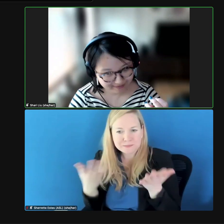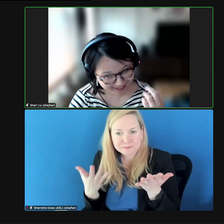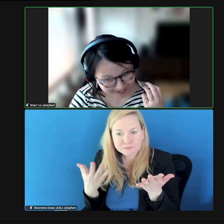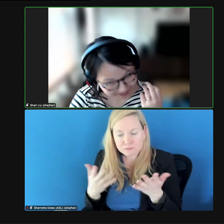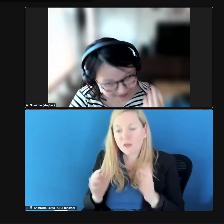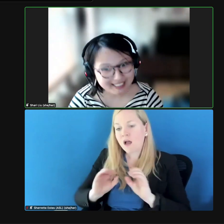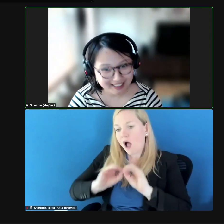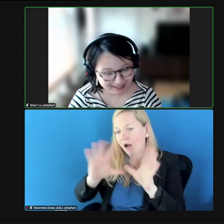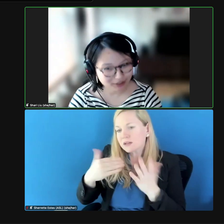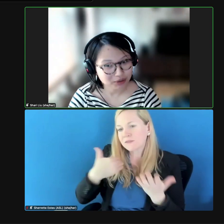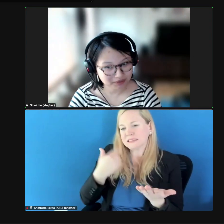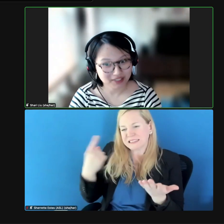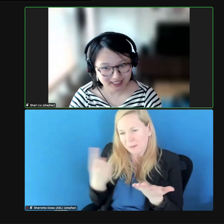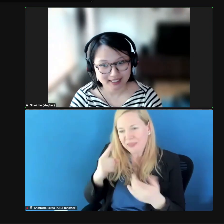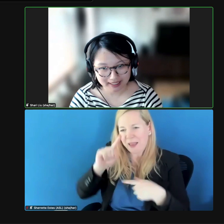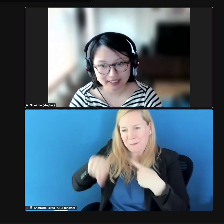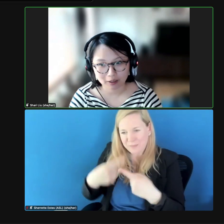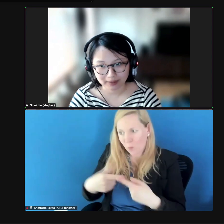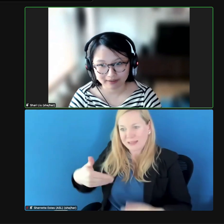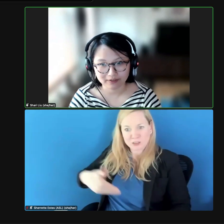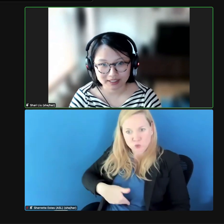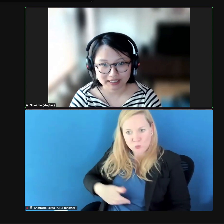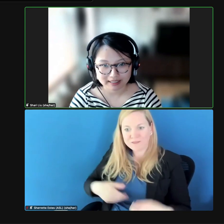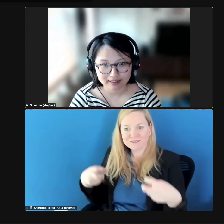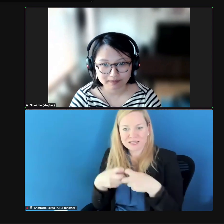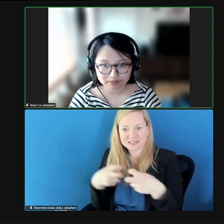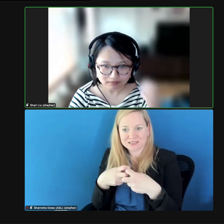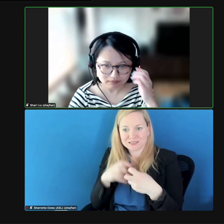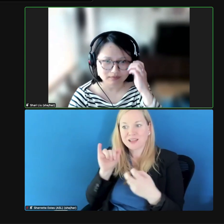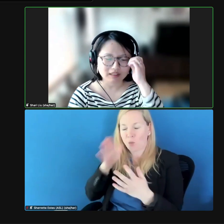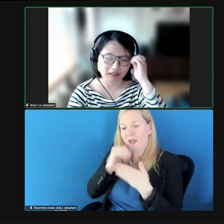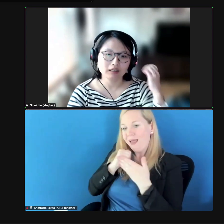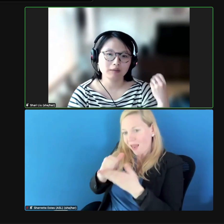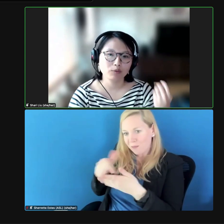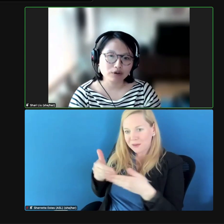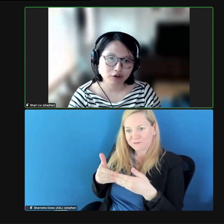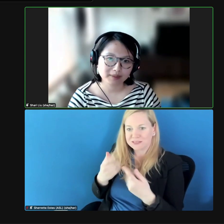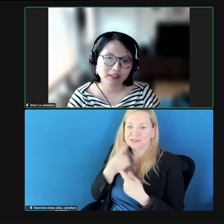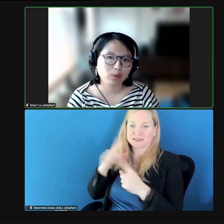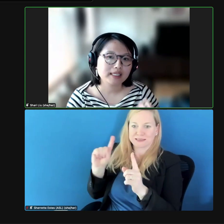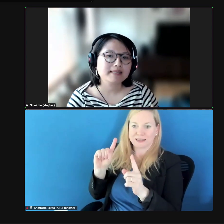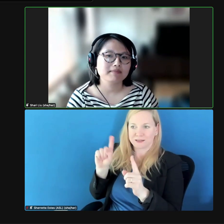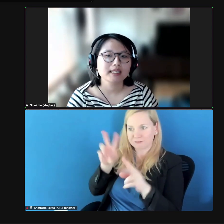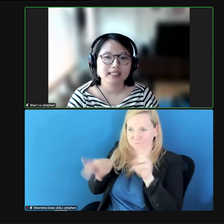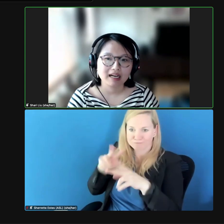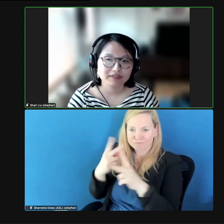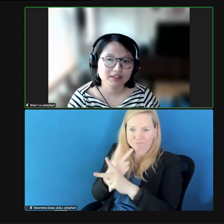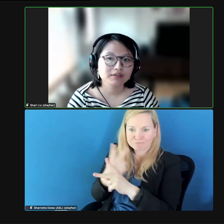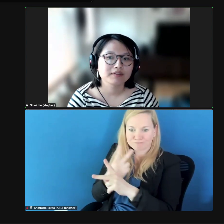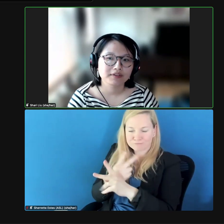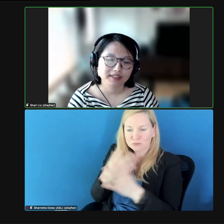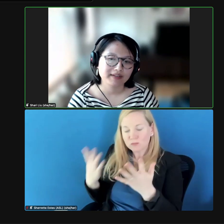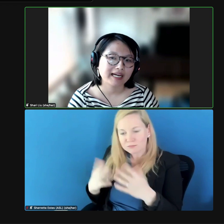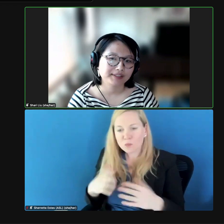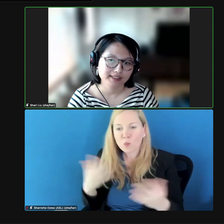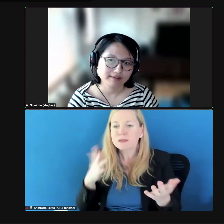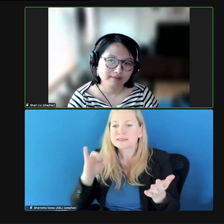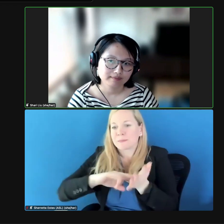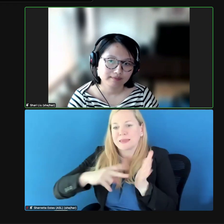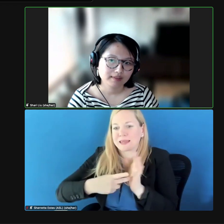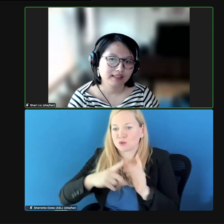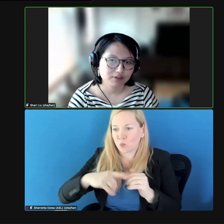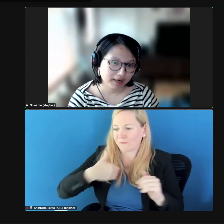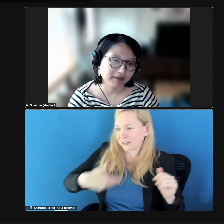about physics, intuitive physics, that is helping infants succeed. More formally, what does it mean to have an intuitive theory of